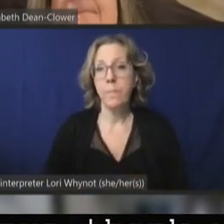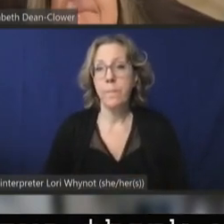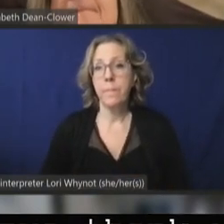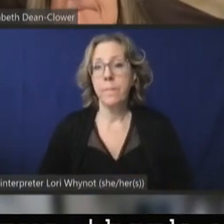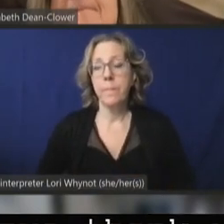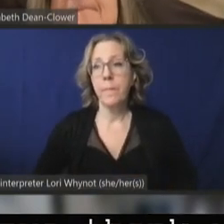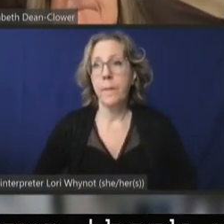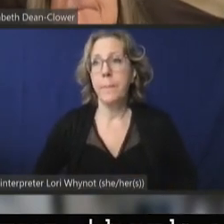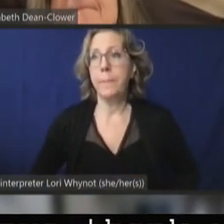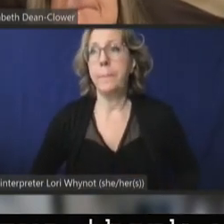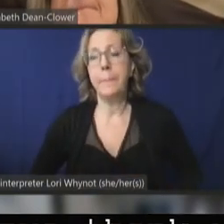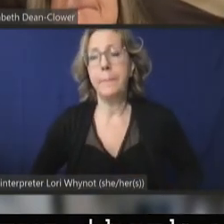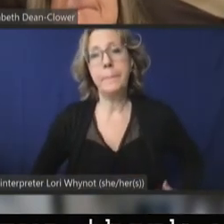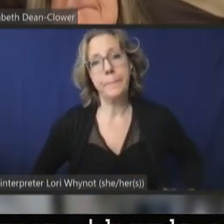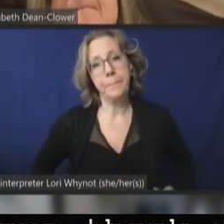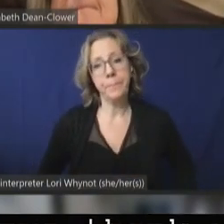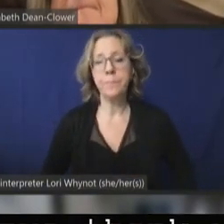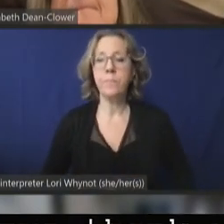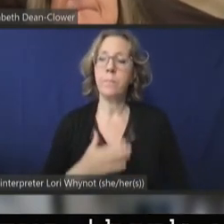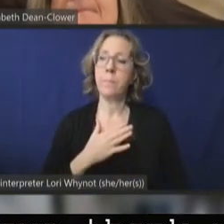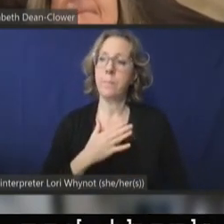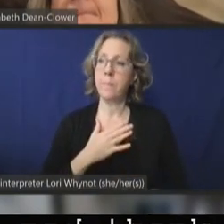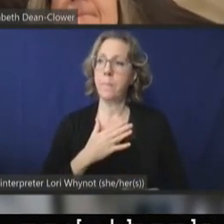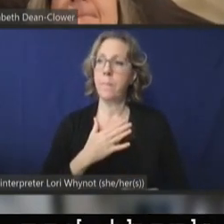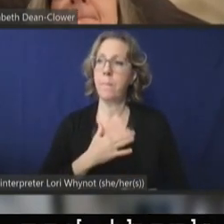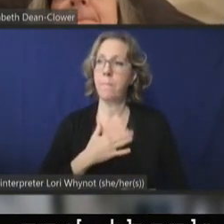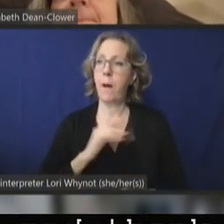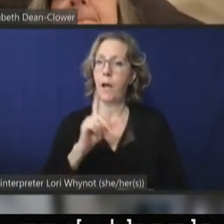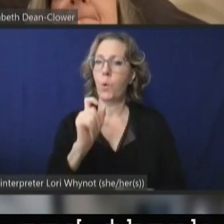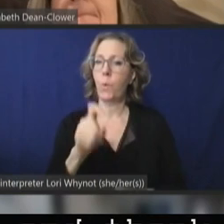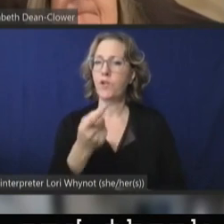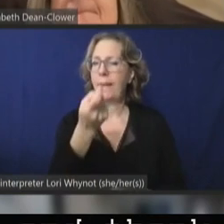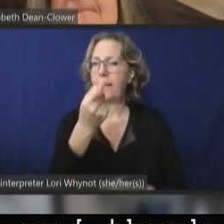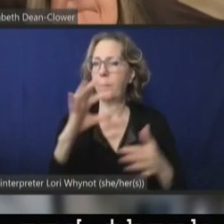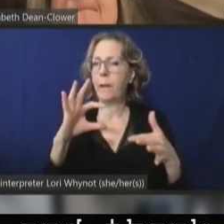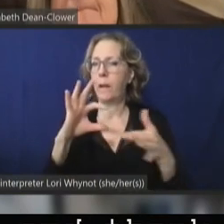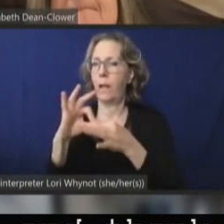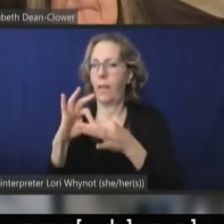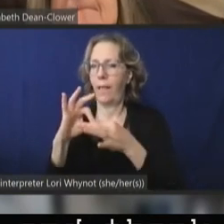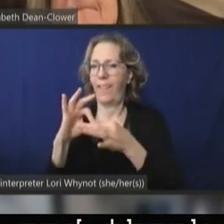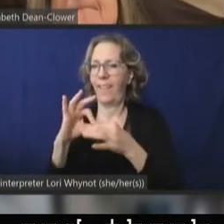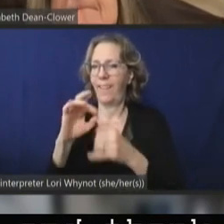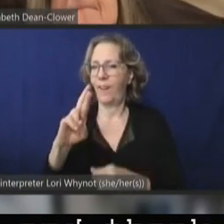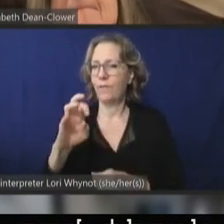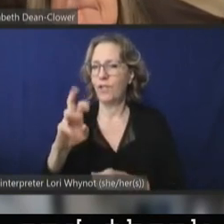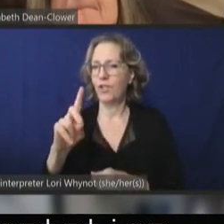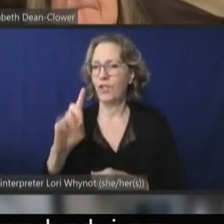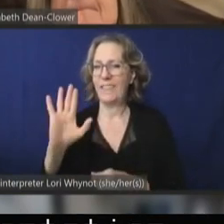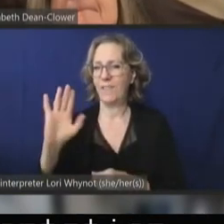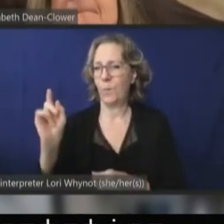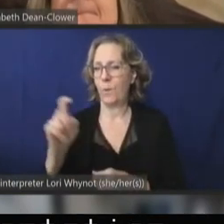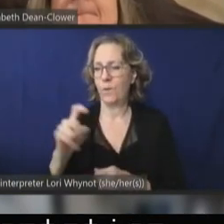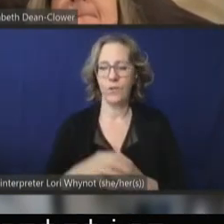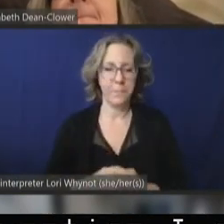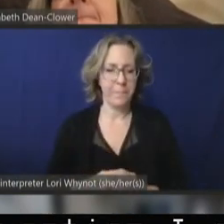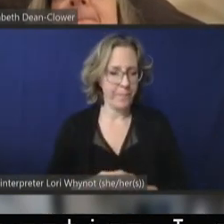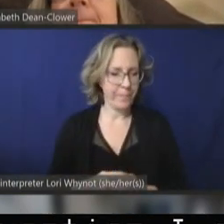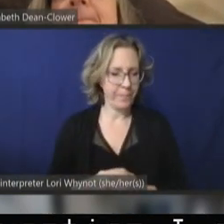My question, I guess, piggybacks onto Richard's question. So you